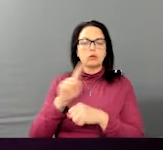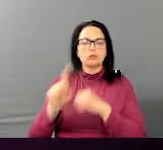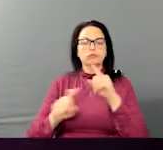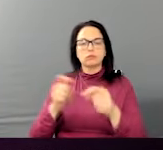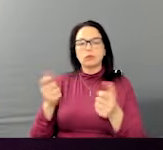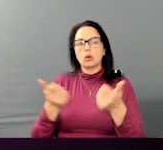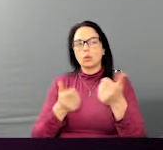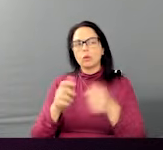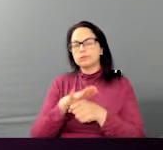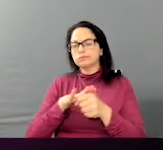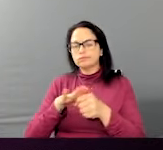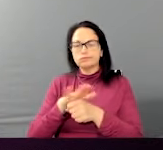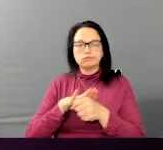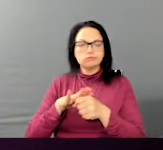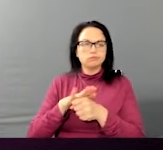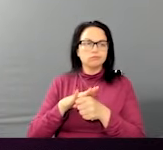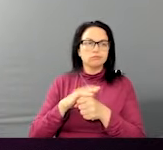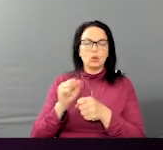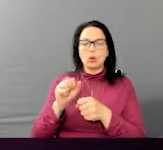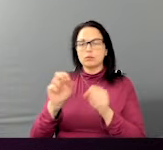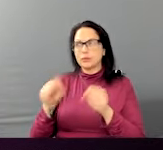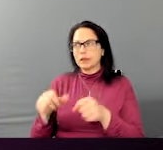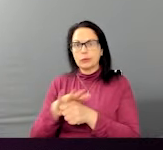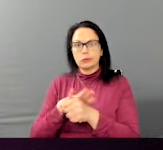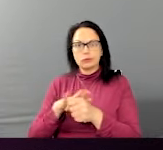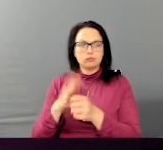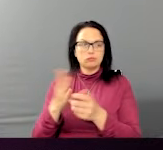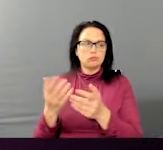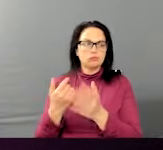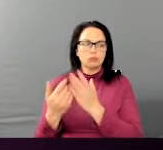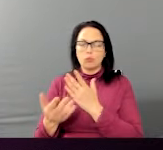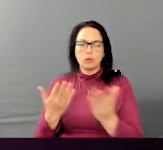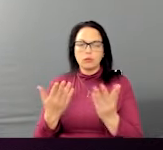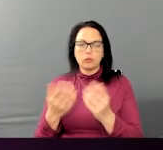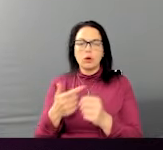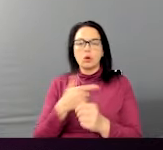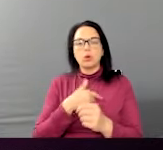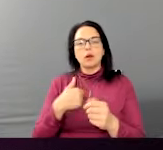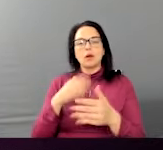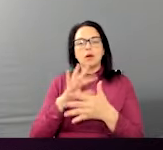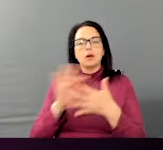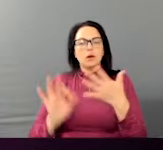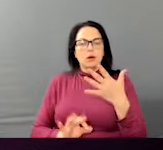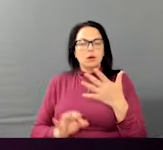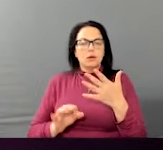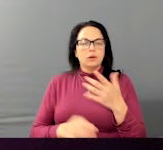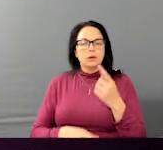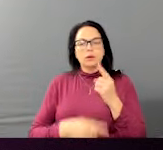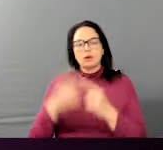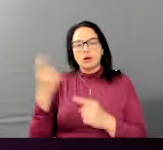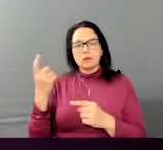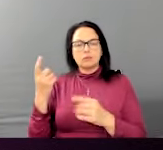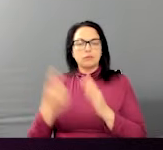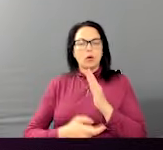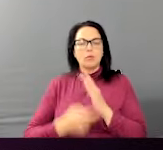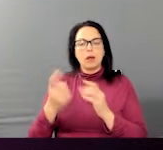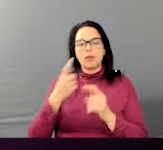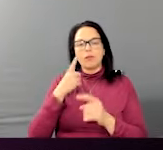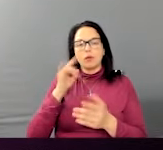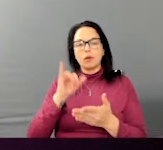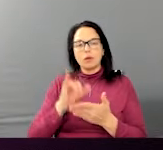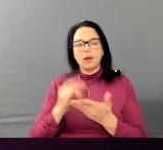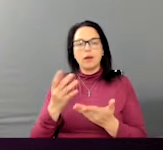want to be in? Or do you want to be regionless? Or whatever. We have an option to automatically remove TS, so if you have a TS config, we'll ask them if they want to